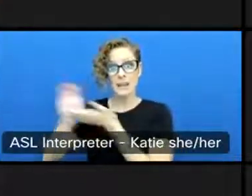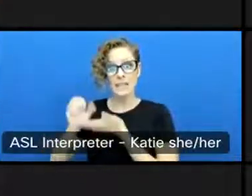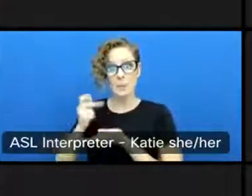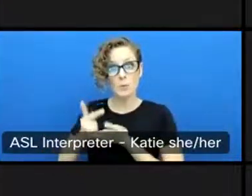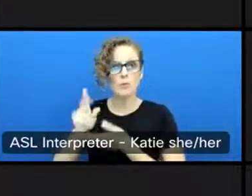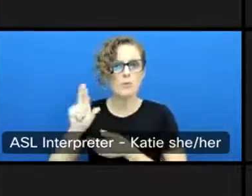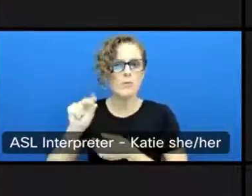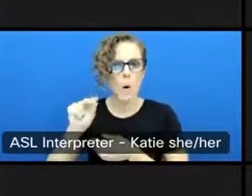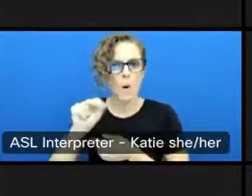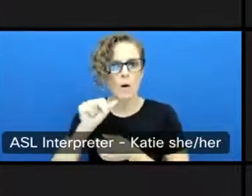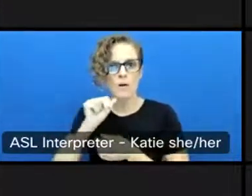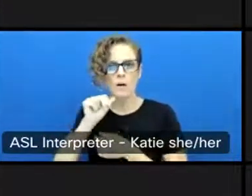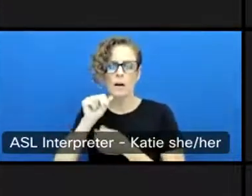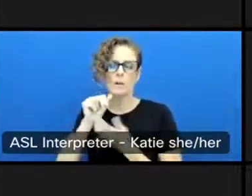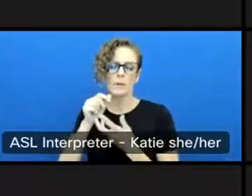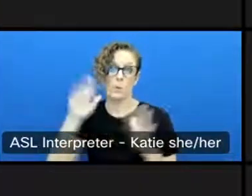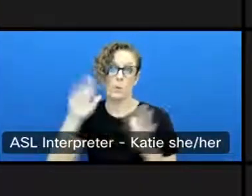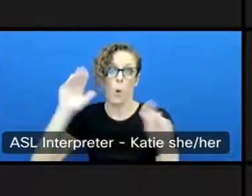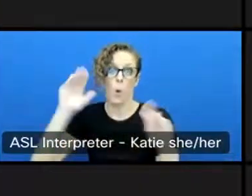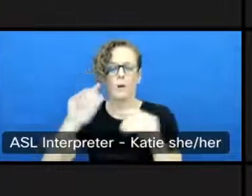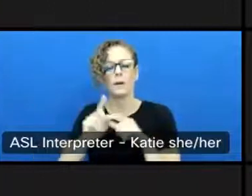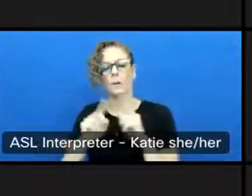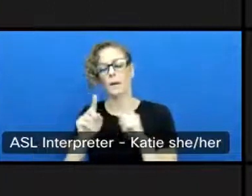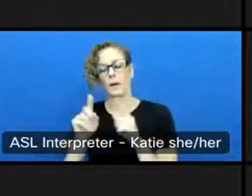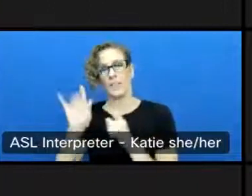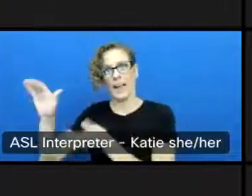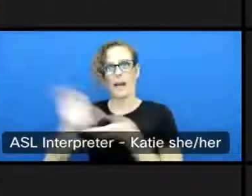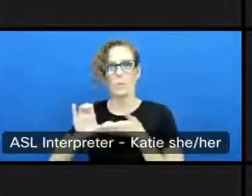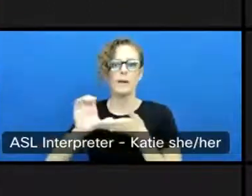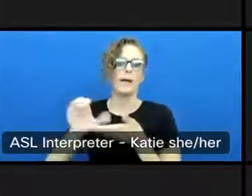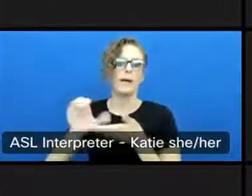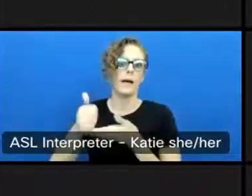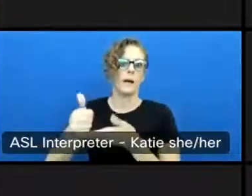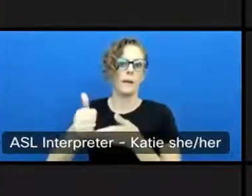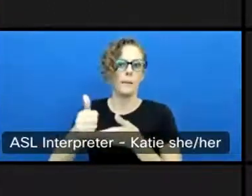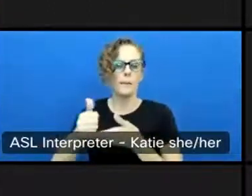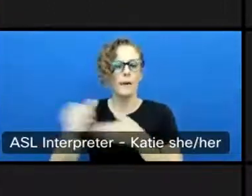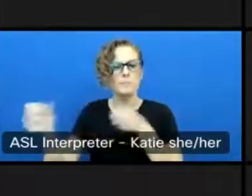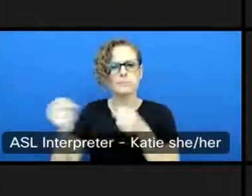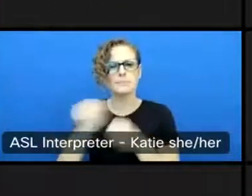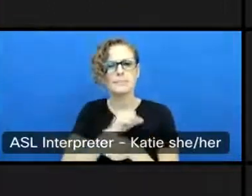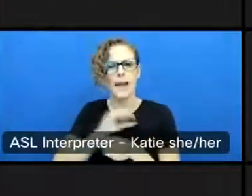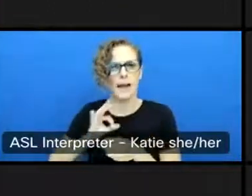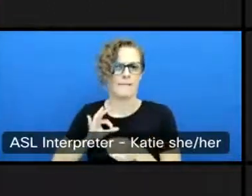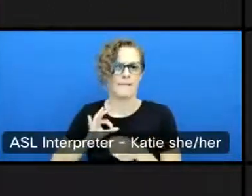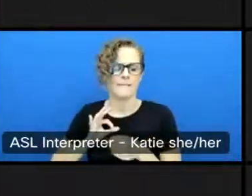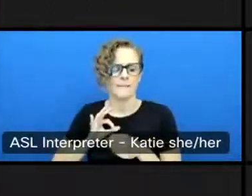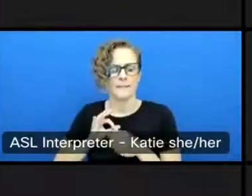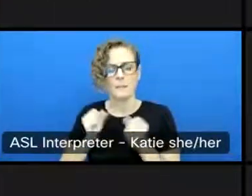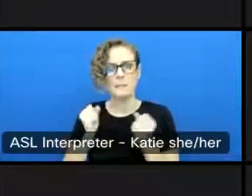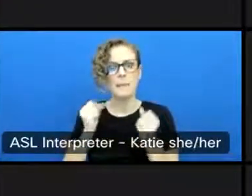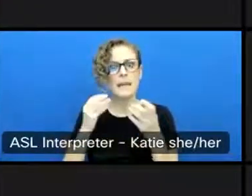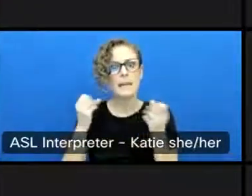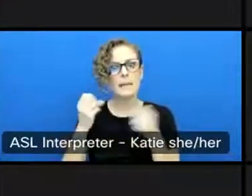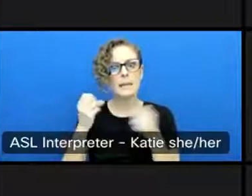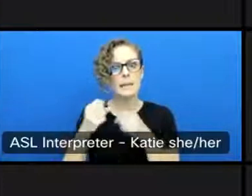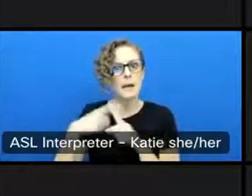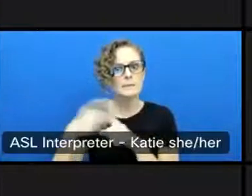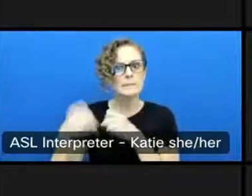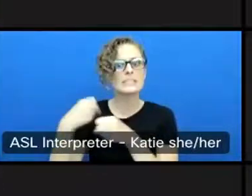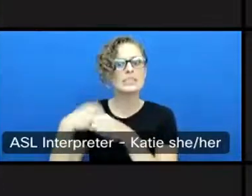hoping that DDS is going to fund all of these efforts, but I just want to share the regional centers are very committed to it. And